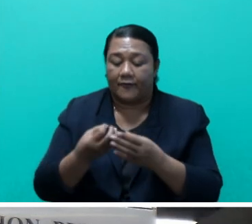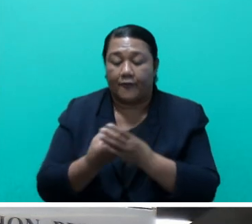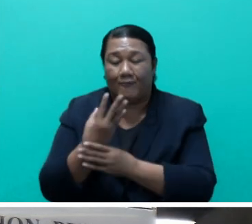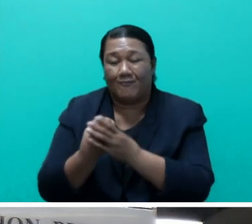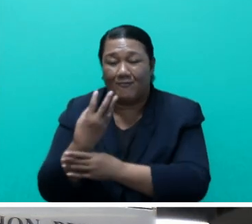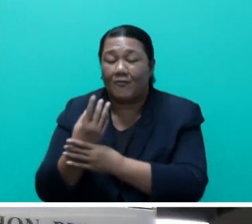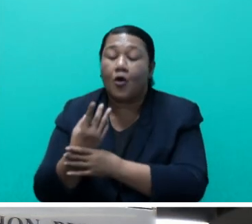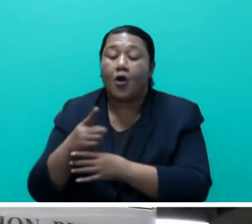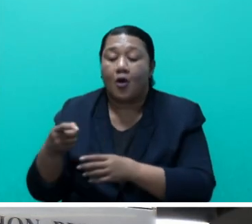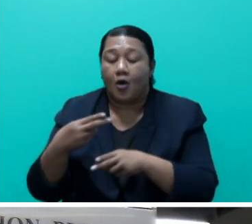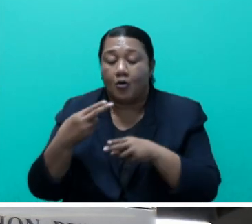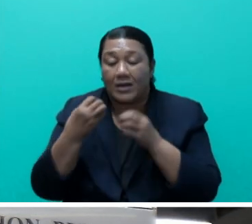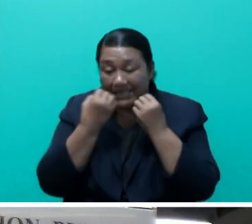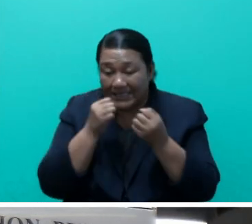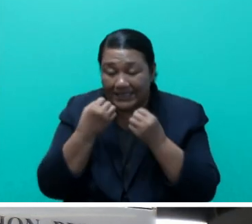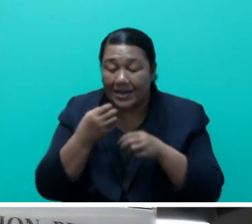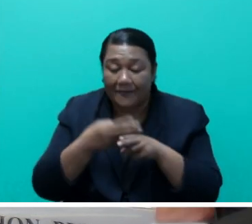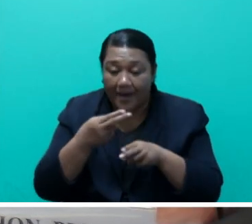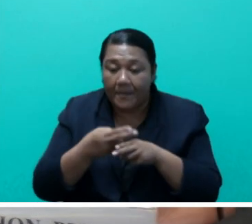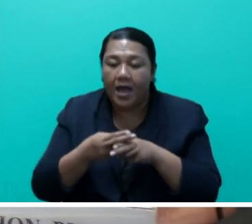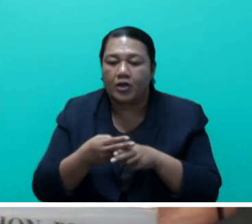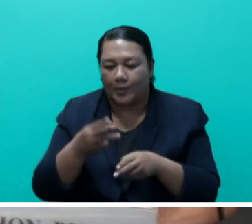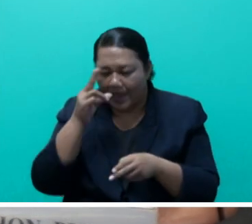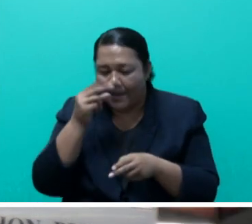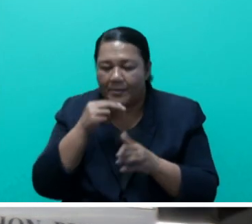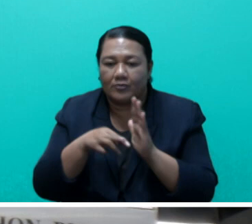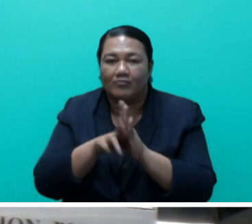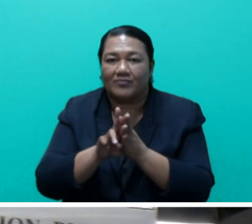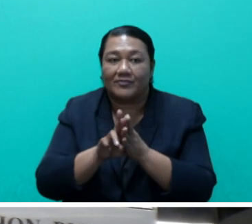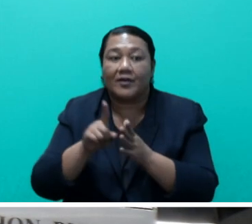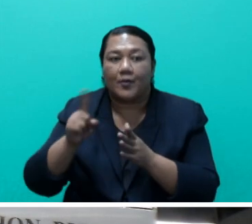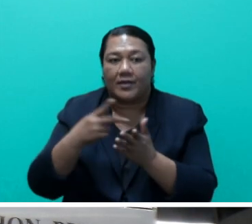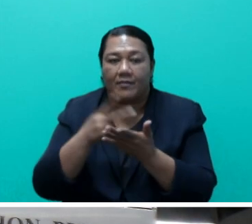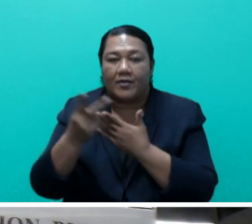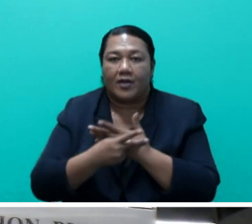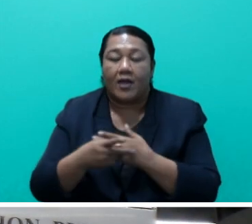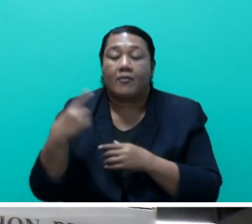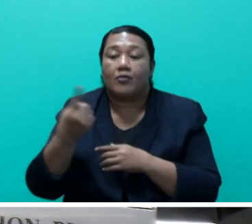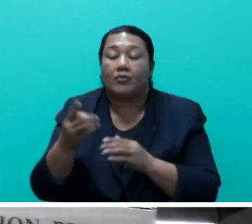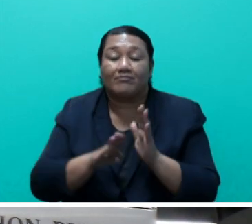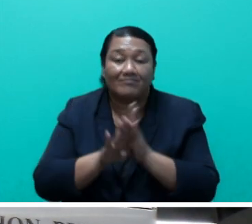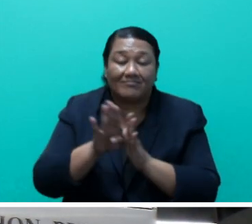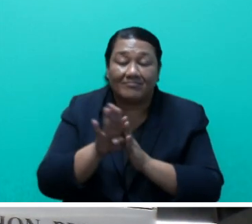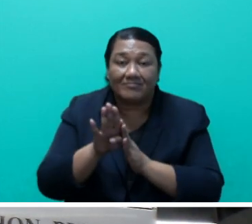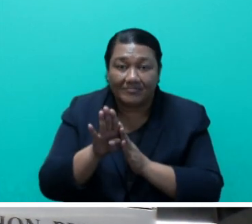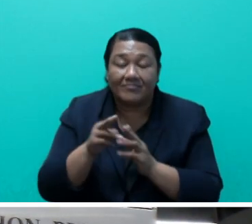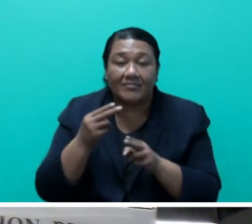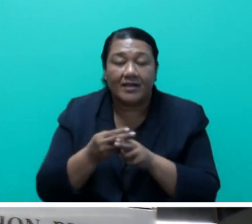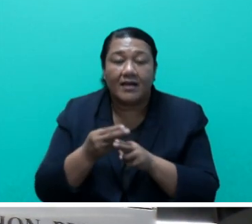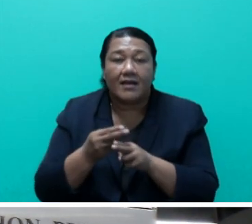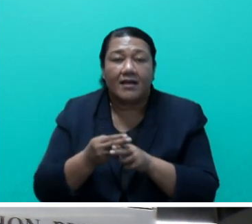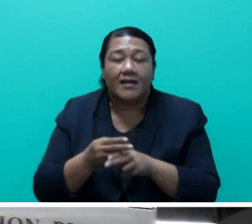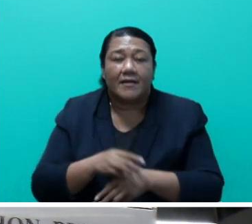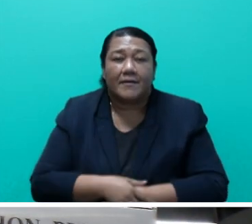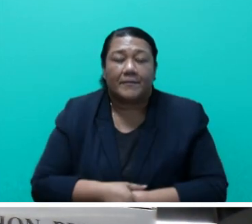areas. The 14 farmers selected are progressive farmers and influential in the farming communities